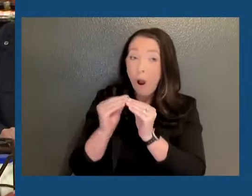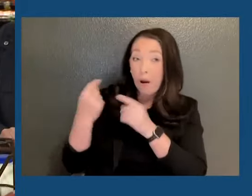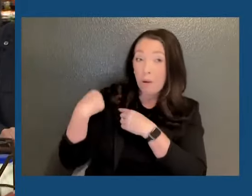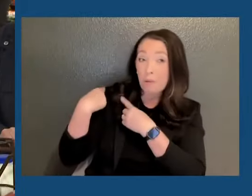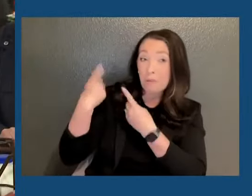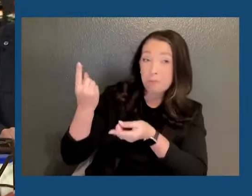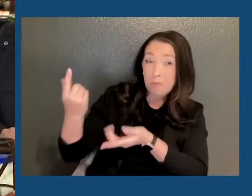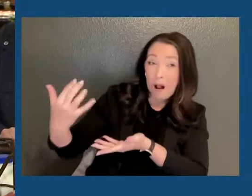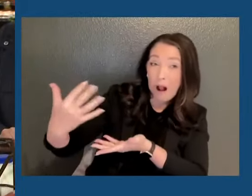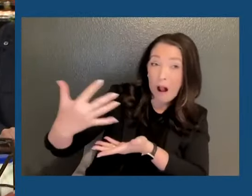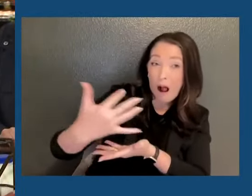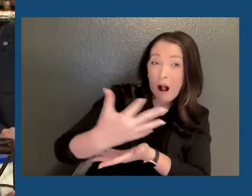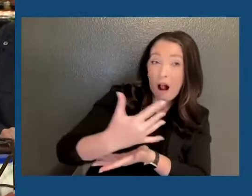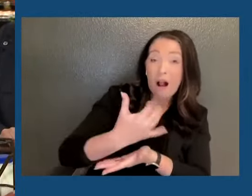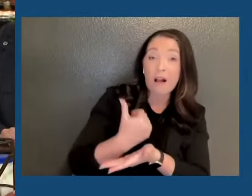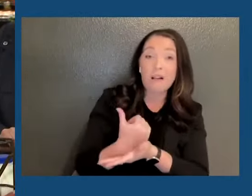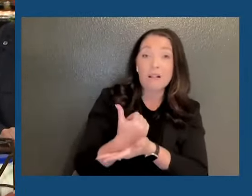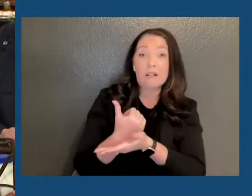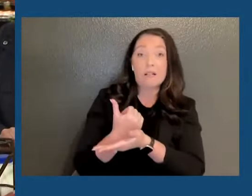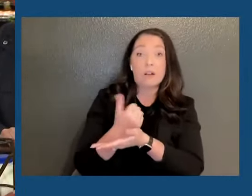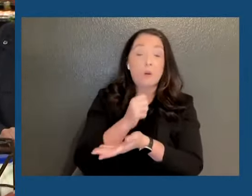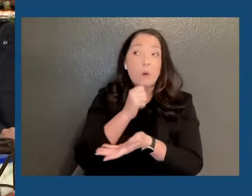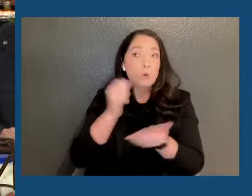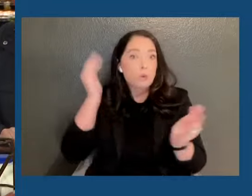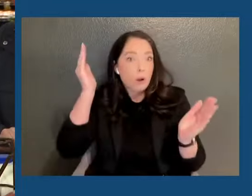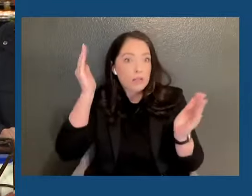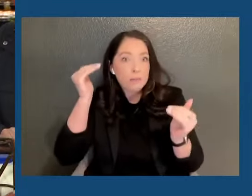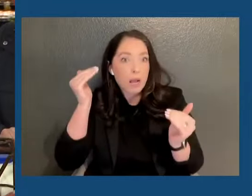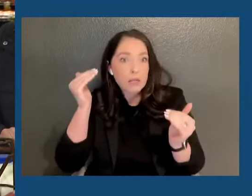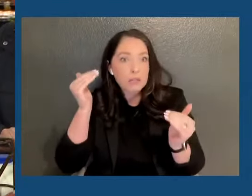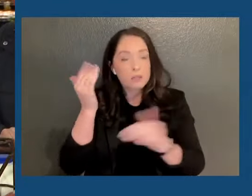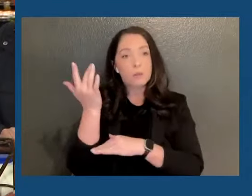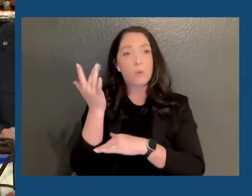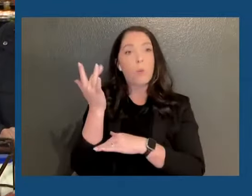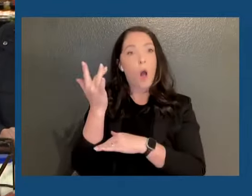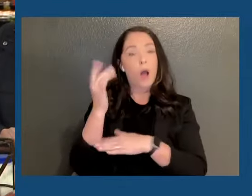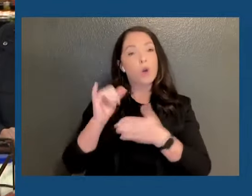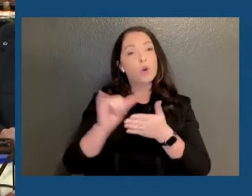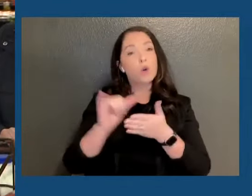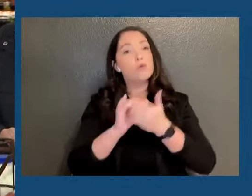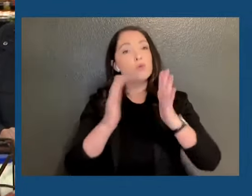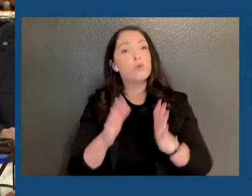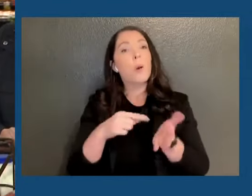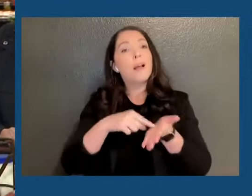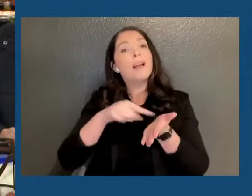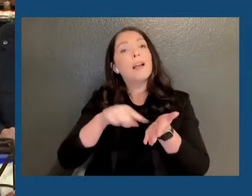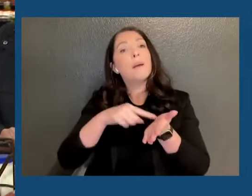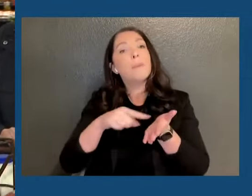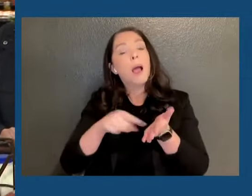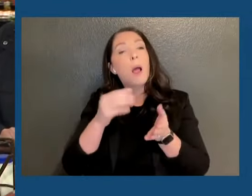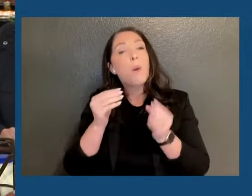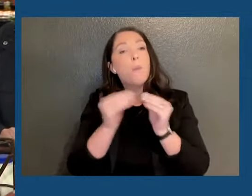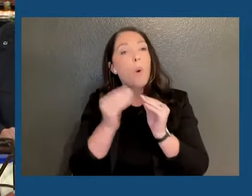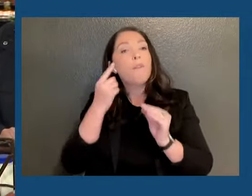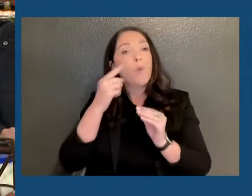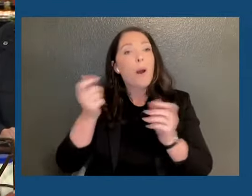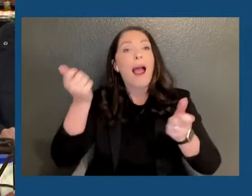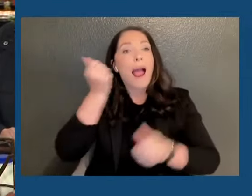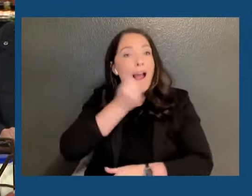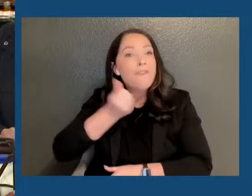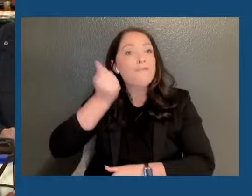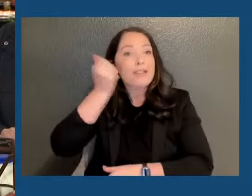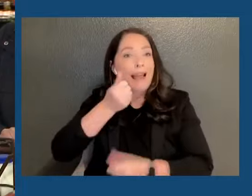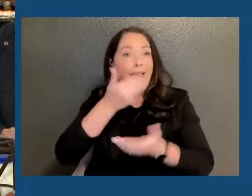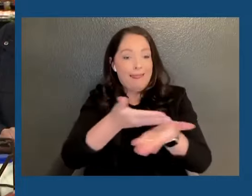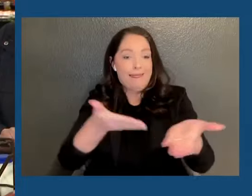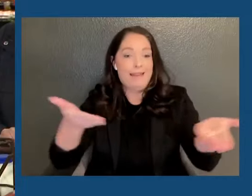years, unexpected, and it's all because New Yorkers paid more for everyday products. Their costs